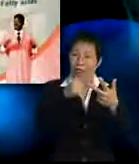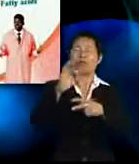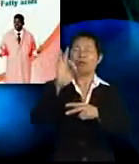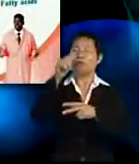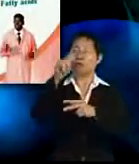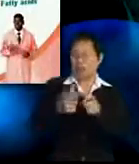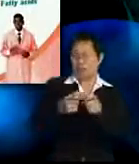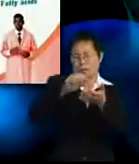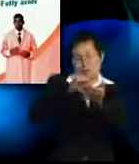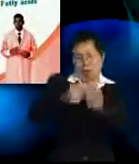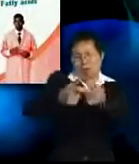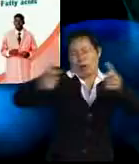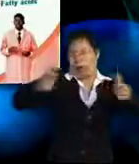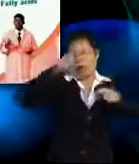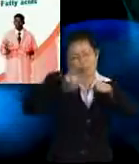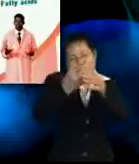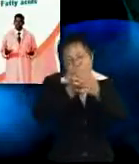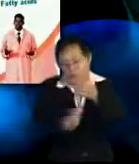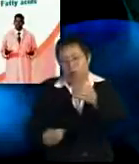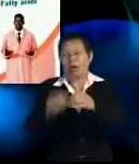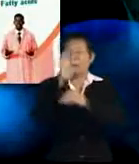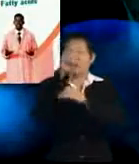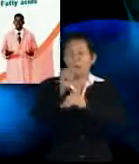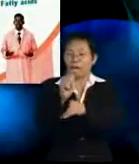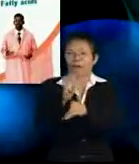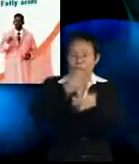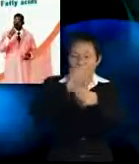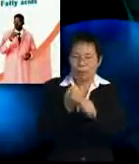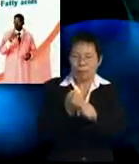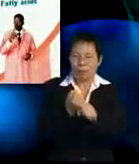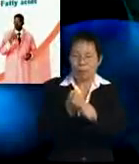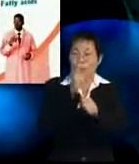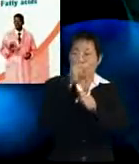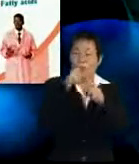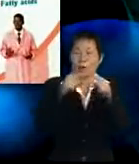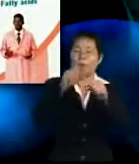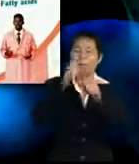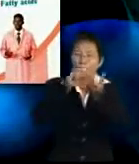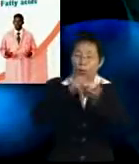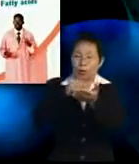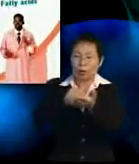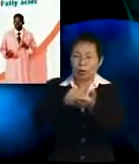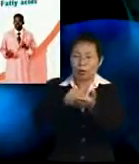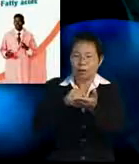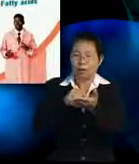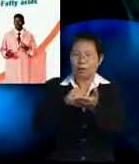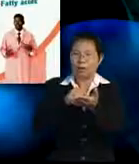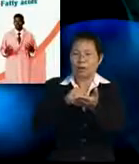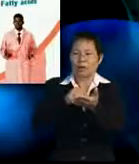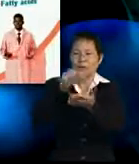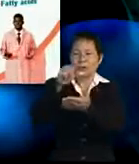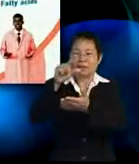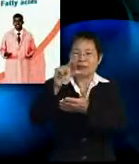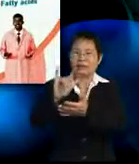are large and insoluble. A fat molecule is made up of 1 molecule of glycerol and 3 molecules